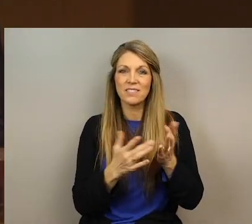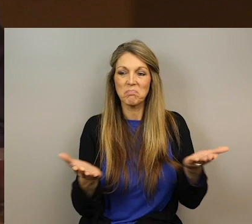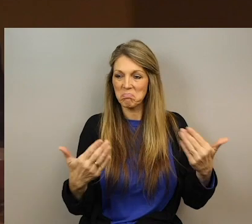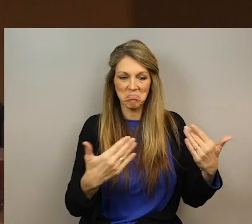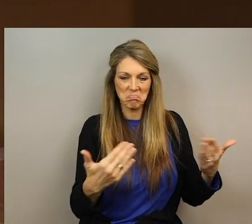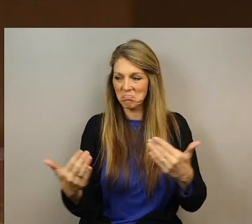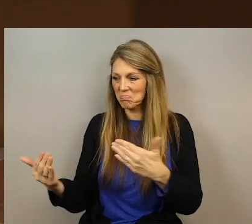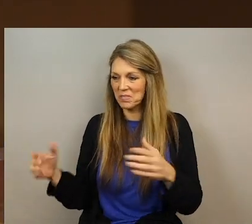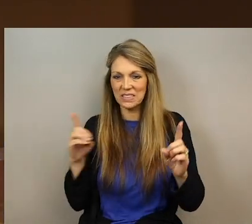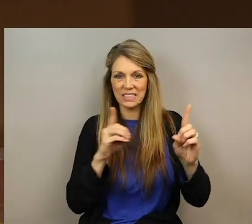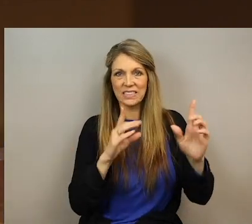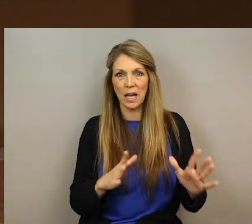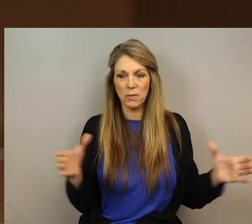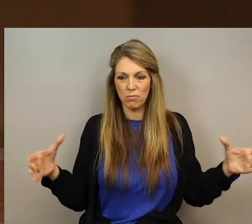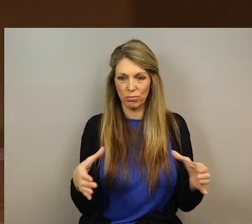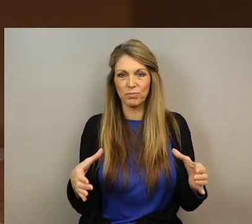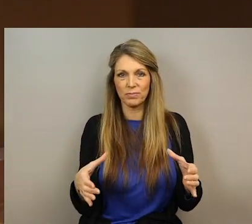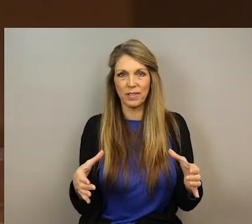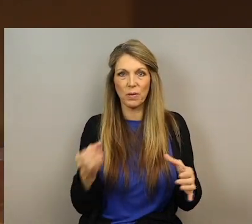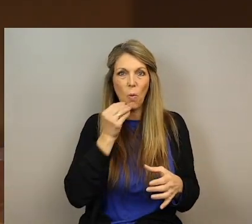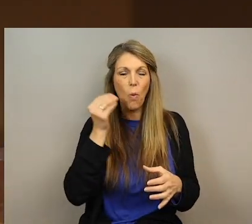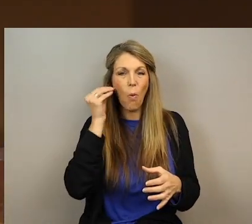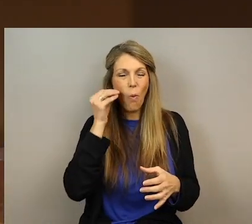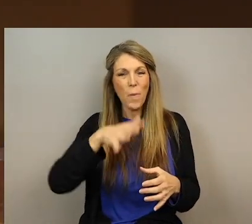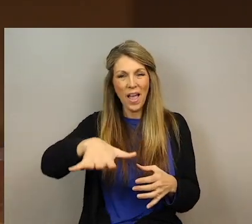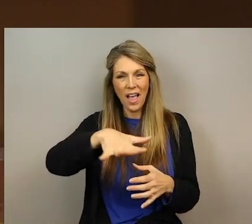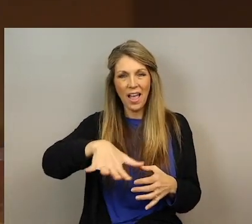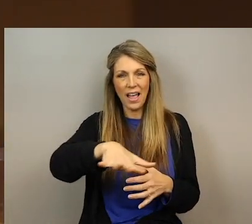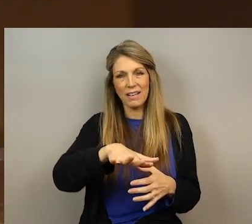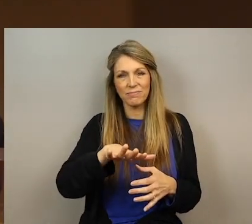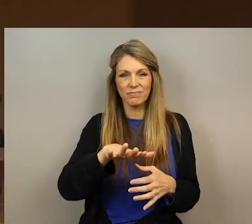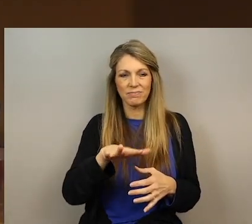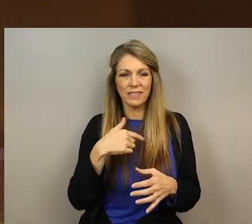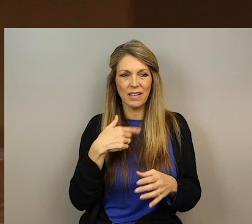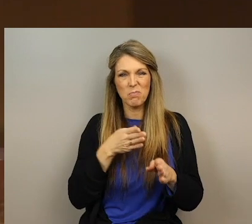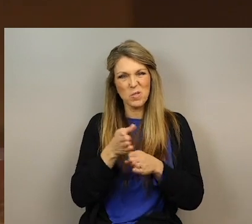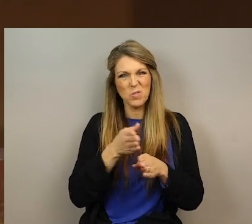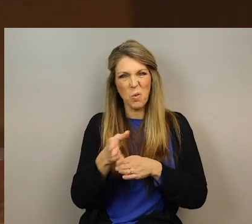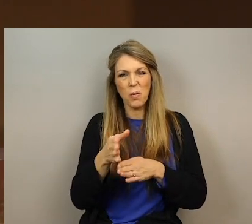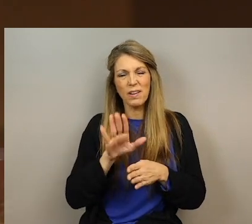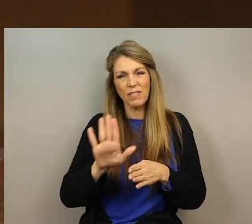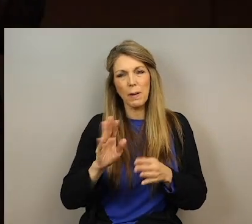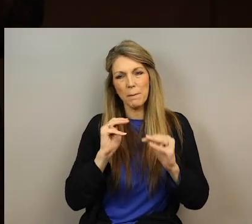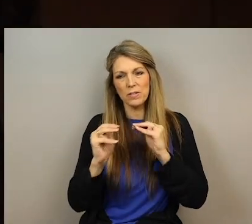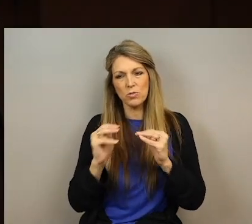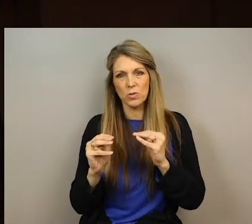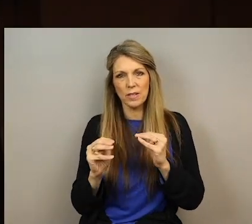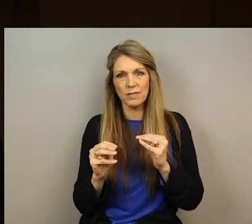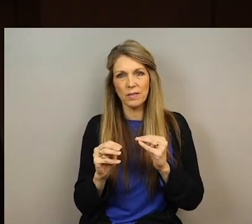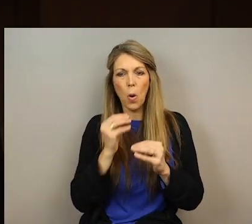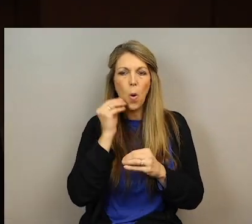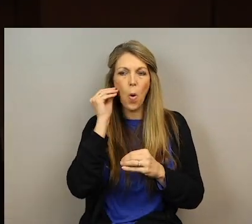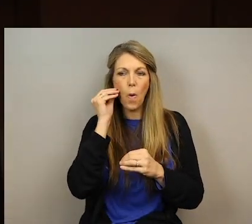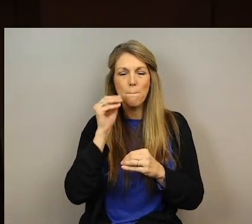all of His disciples in Galilee. This is their home base. This is where they've done the majority of their ministry. But this is a